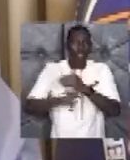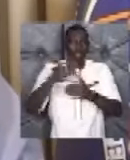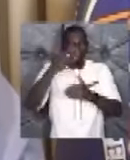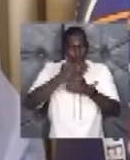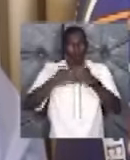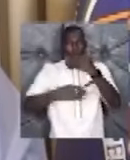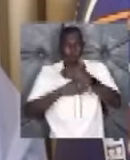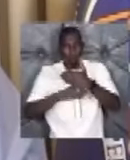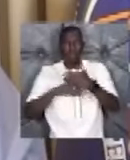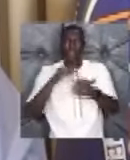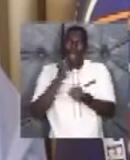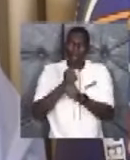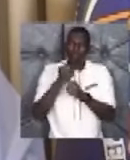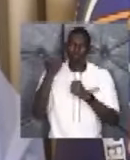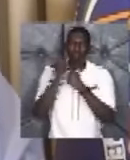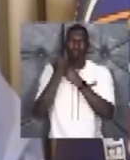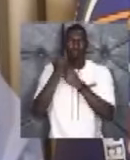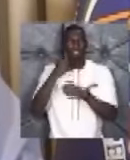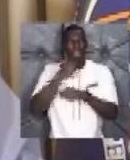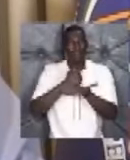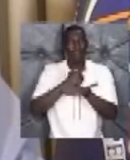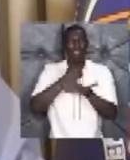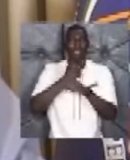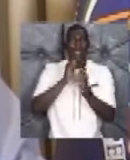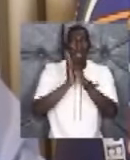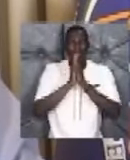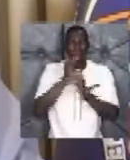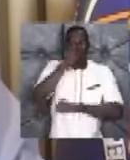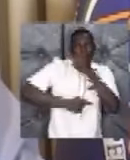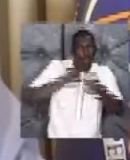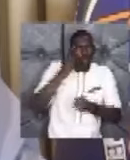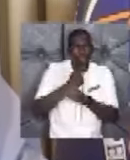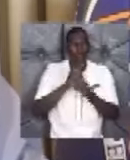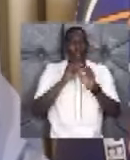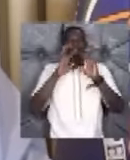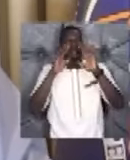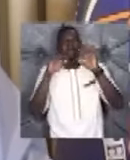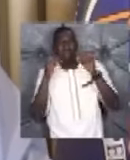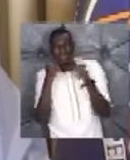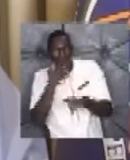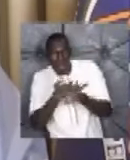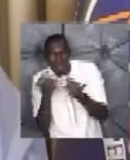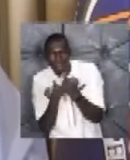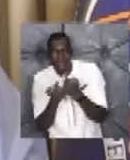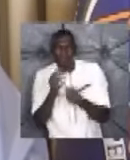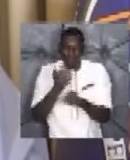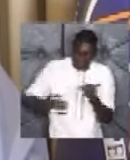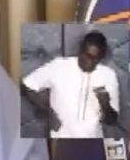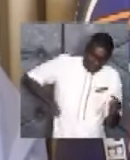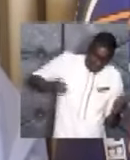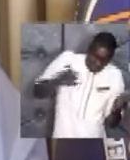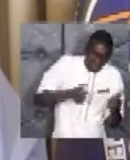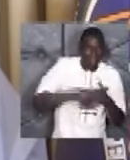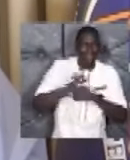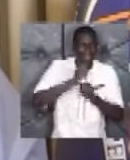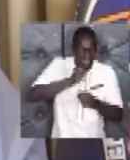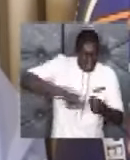resilience against the global crisis and invest in agribusiness for